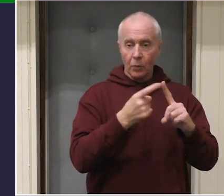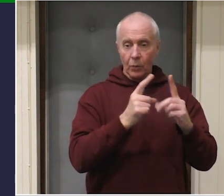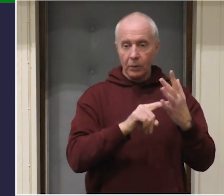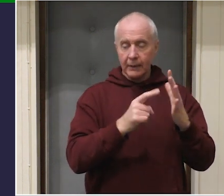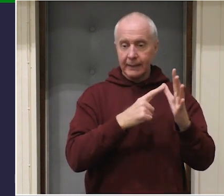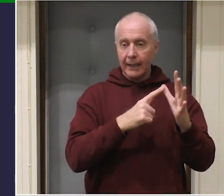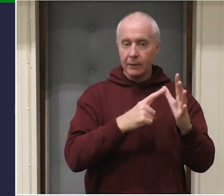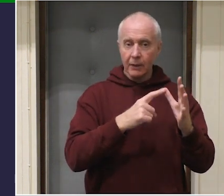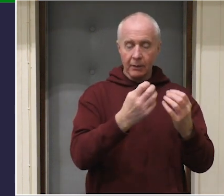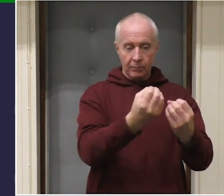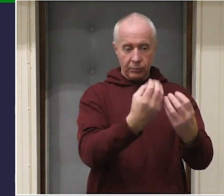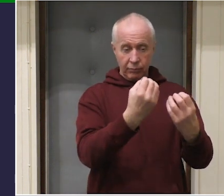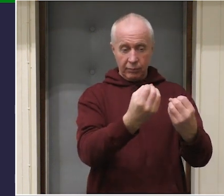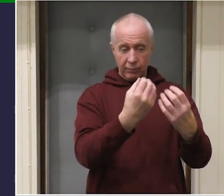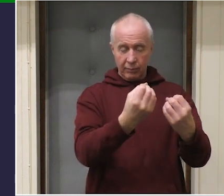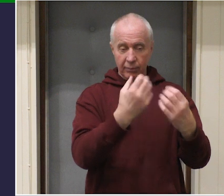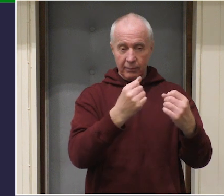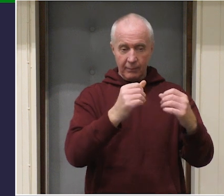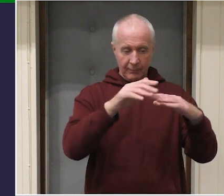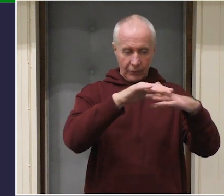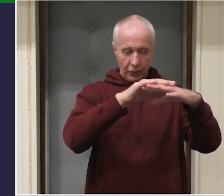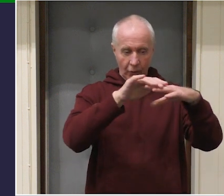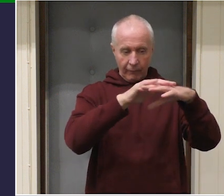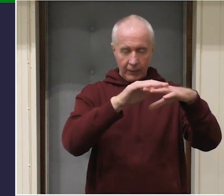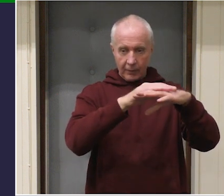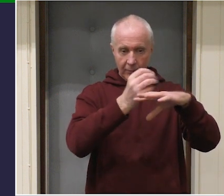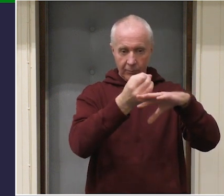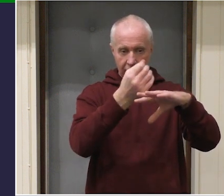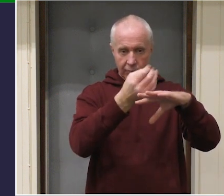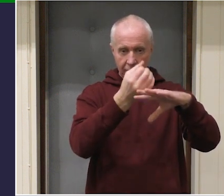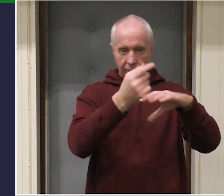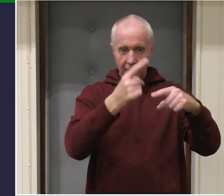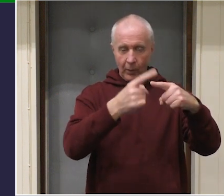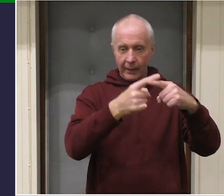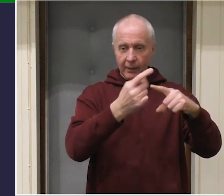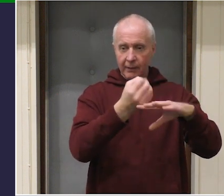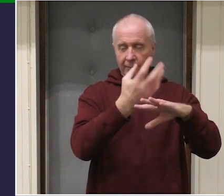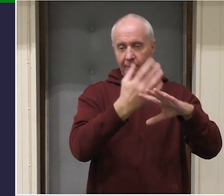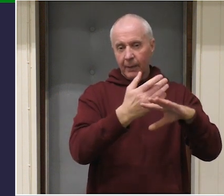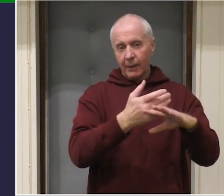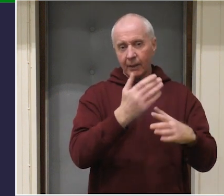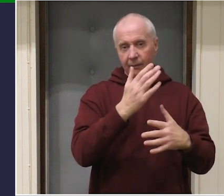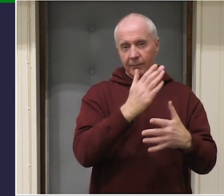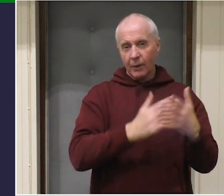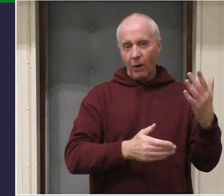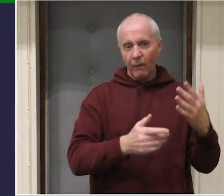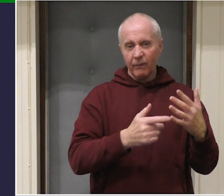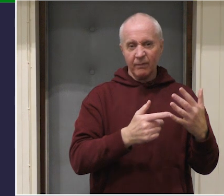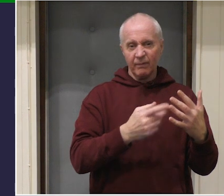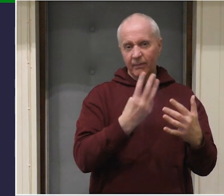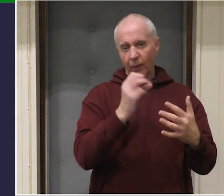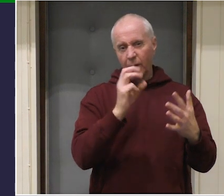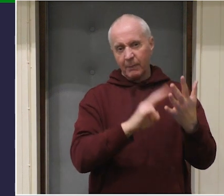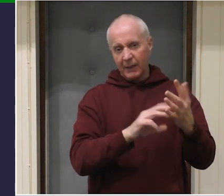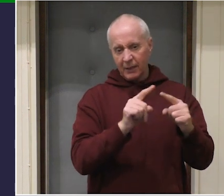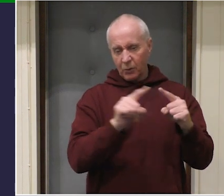pulsations. They occur near the surface of the star, and they happen in a much shorter time scale. So typical time scale, maybe half an hour to 2 hours, maybe to 3 or